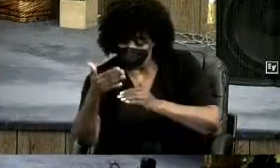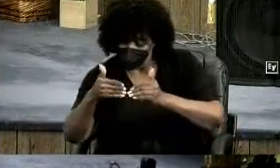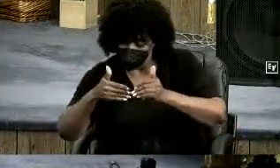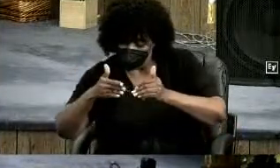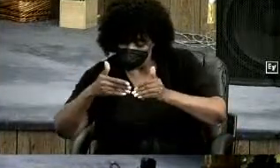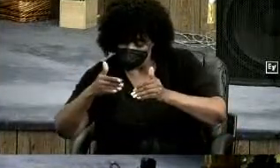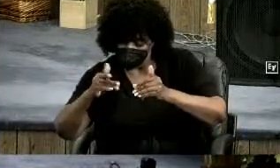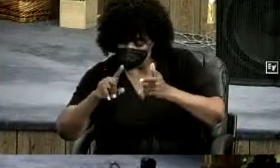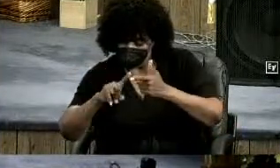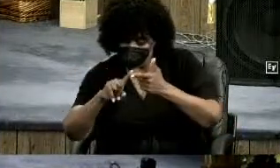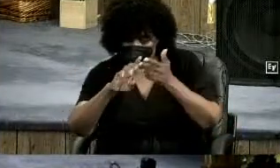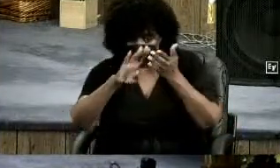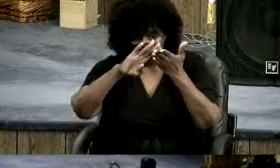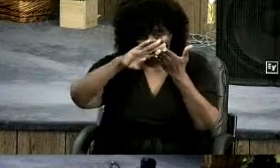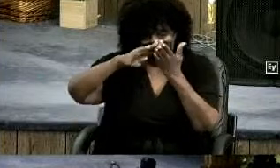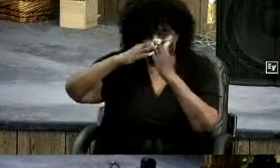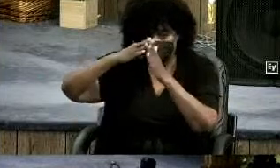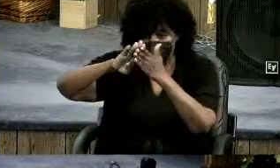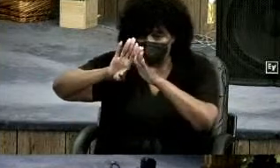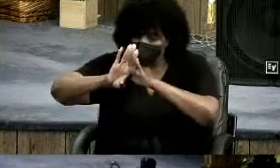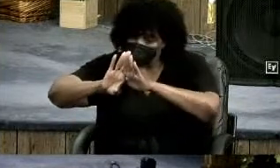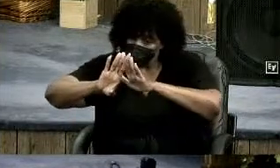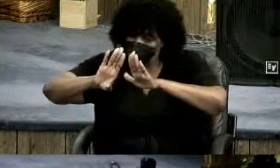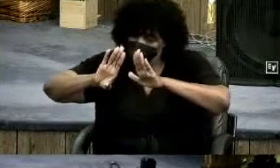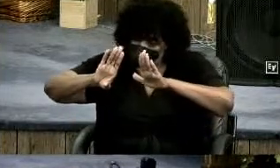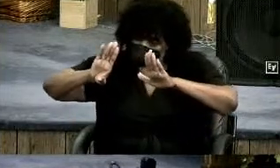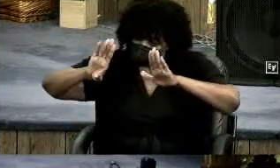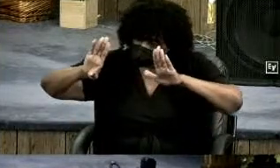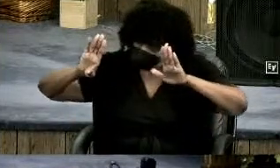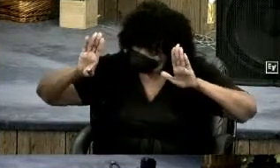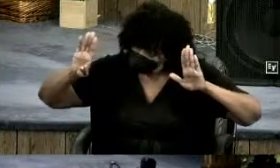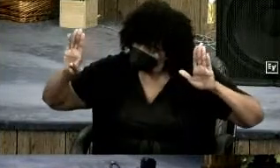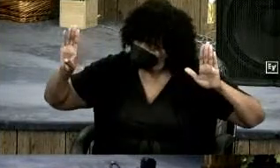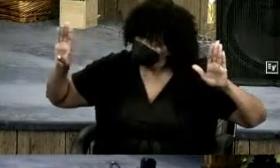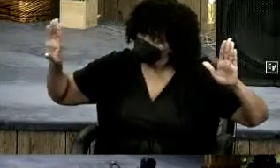those gates are supposed to open wide